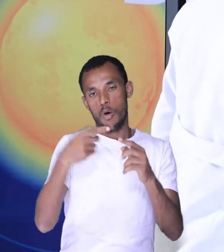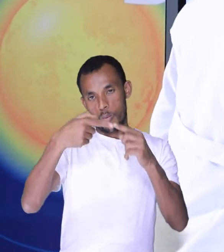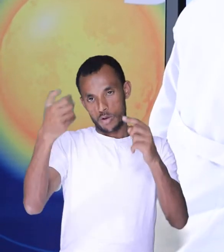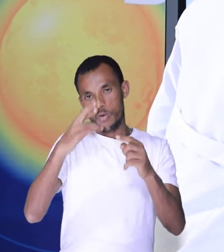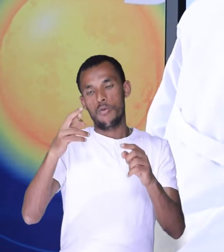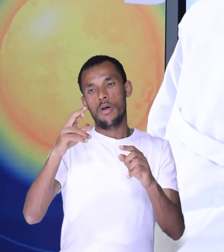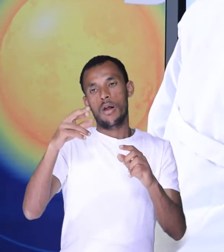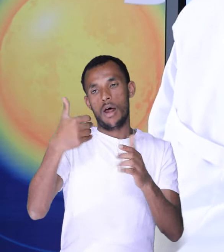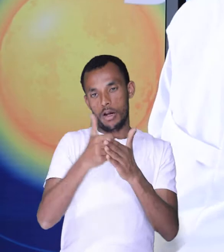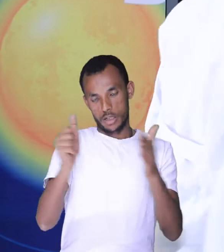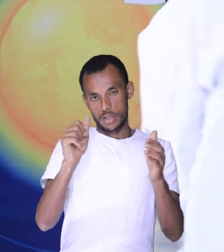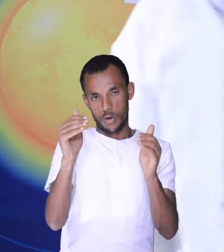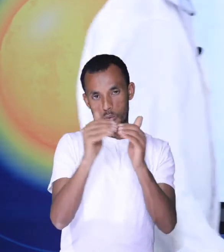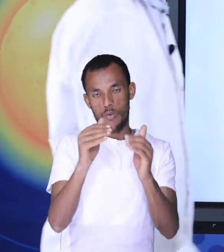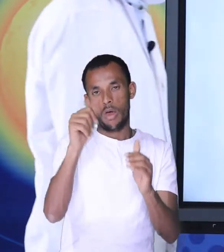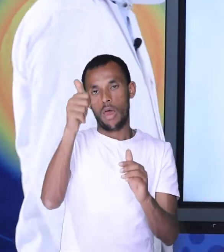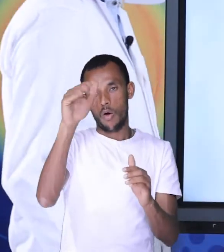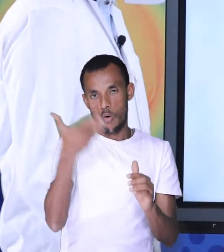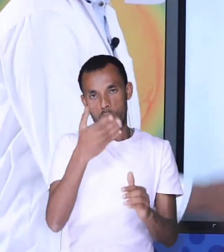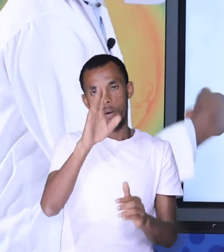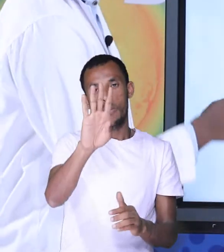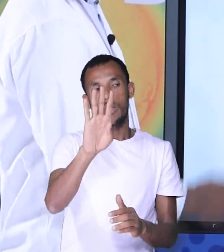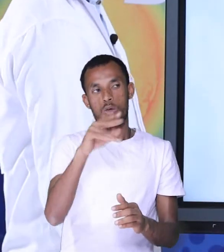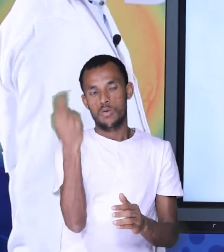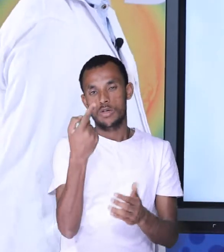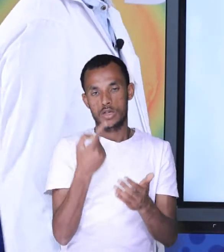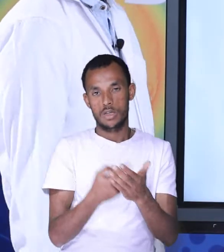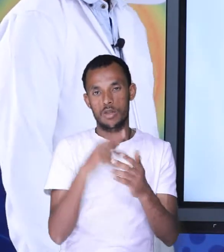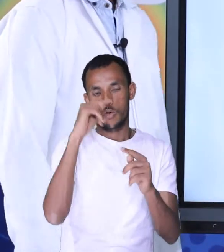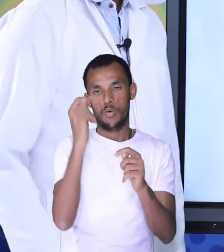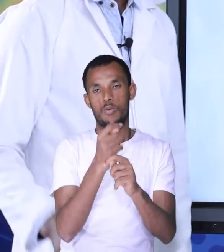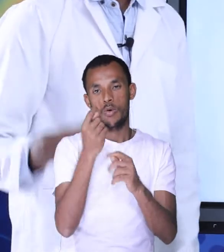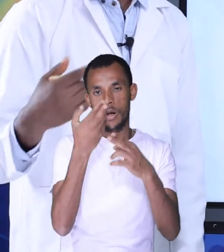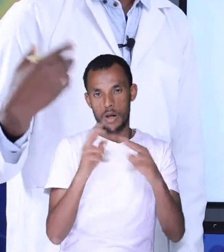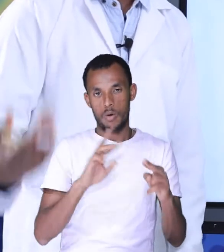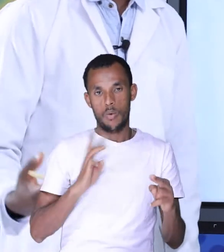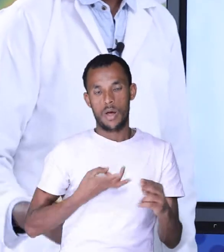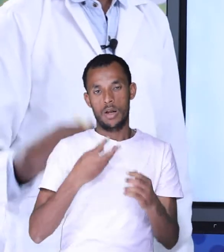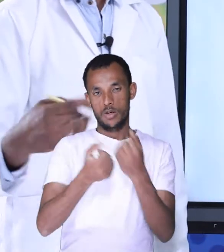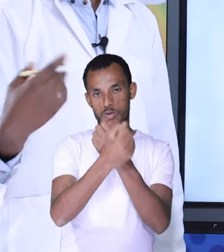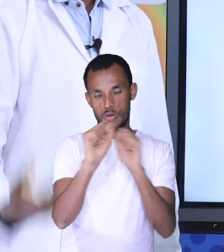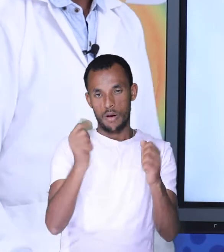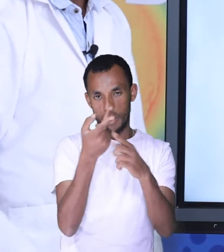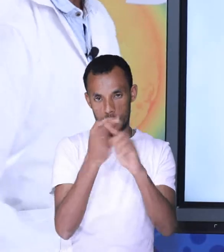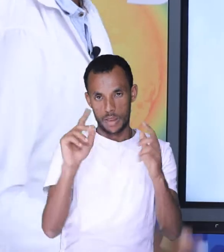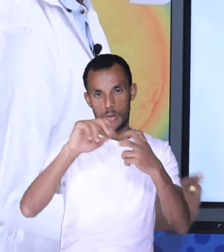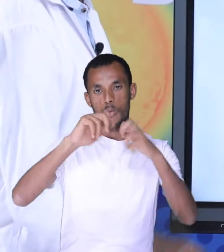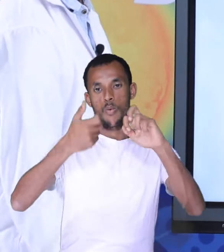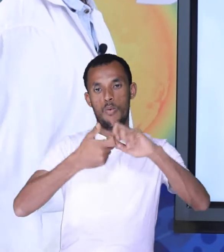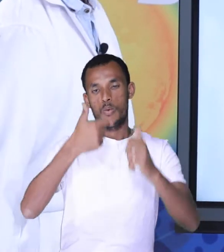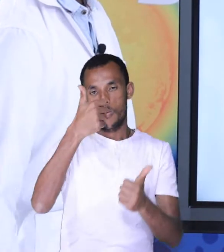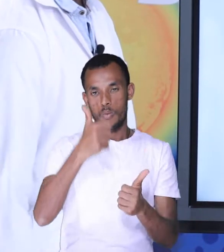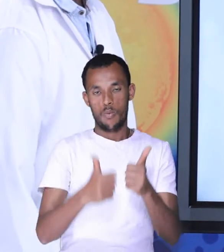is equal to A over B. So using these trigonometric ratios, we can solve different problems